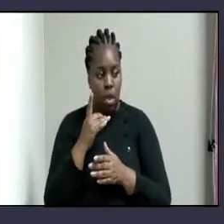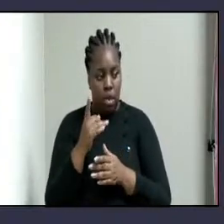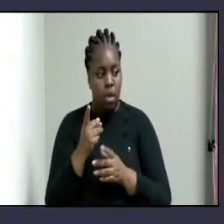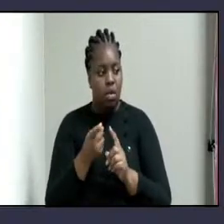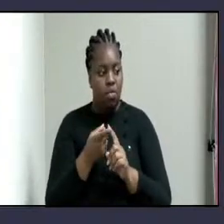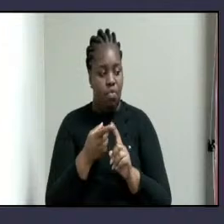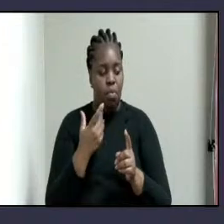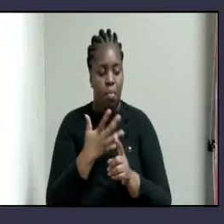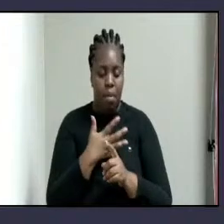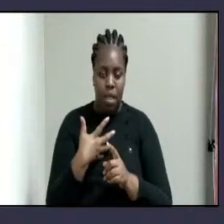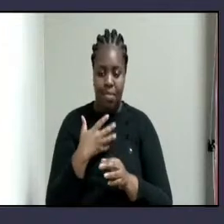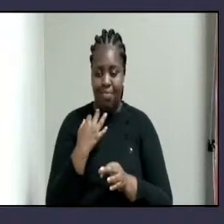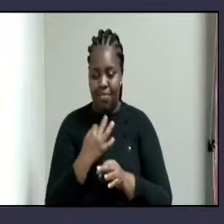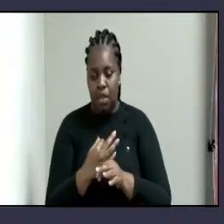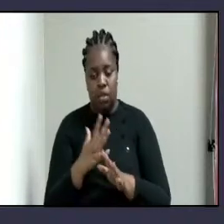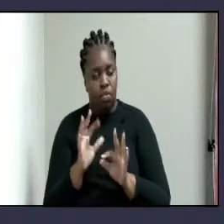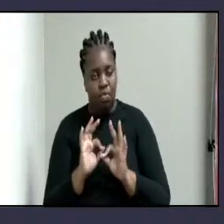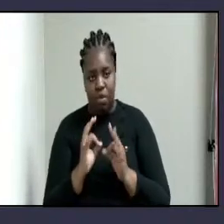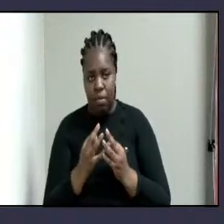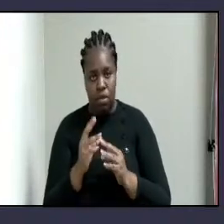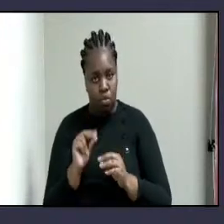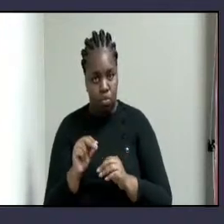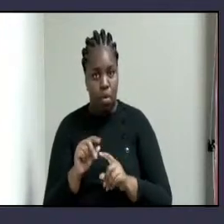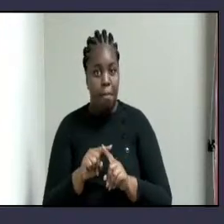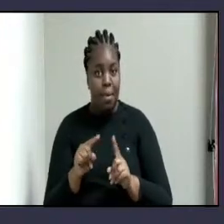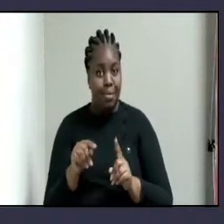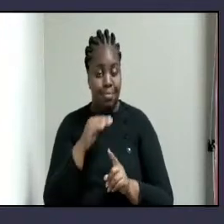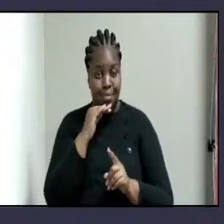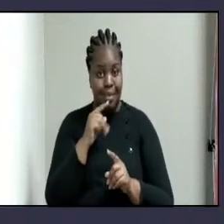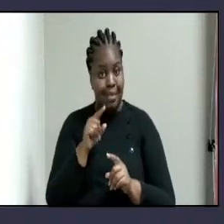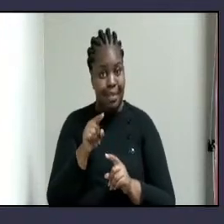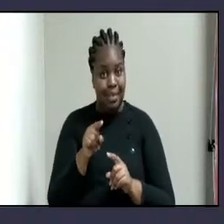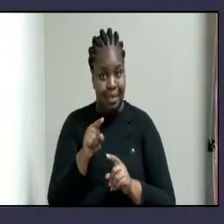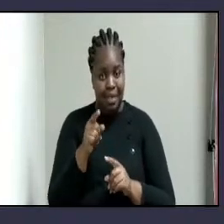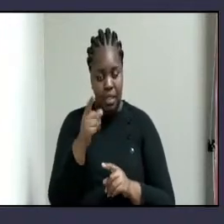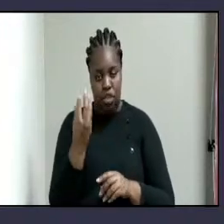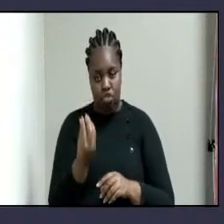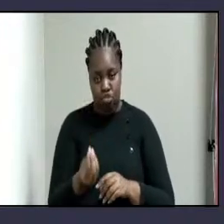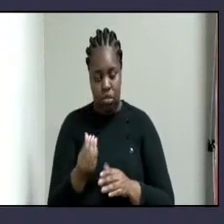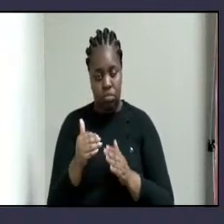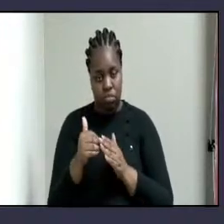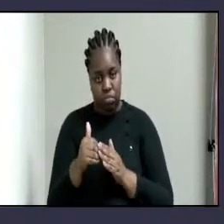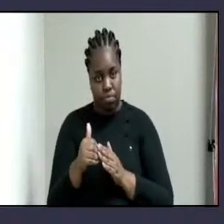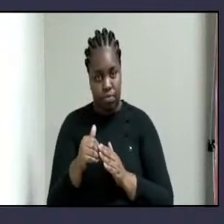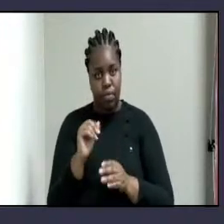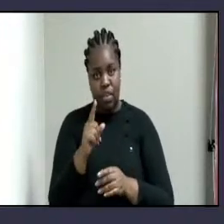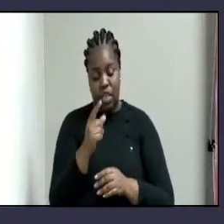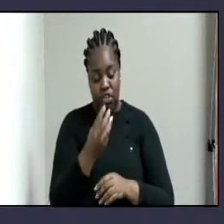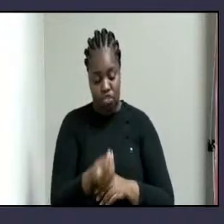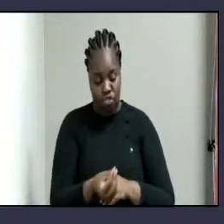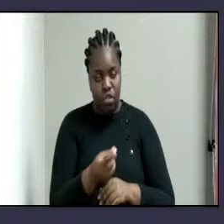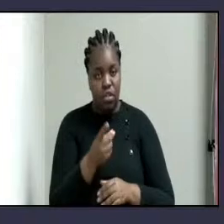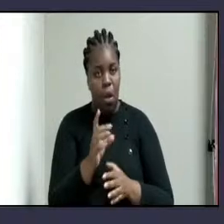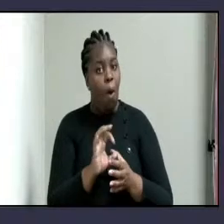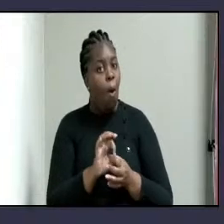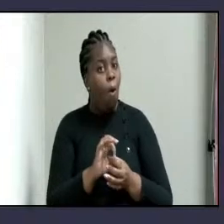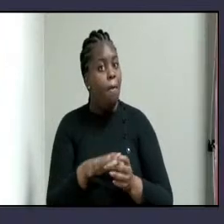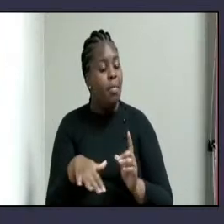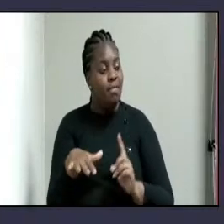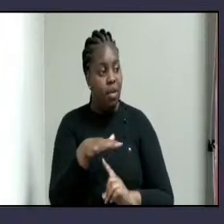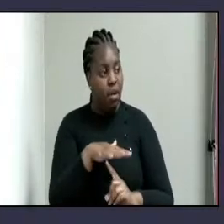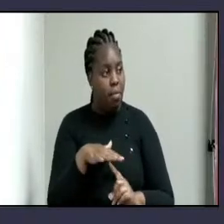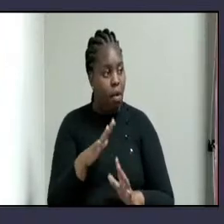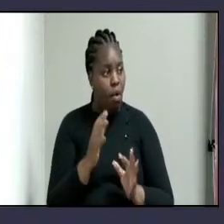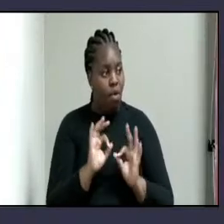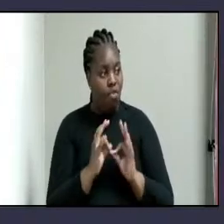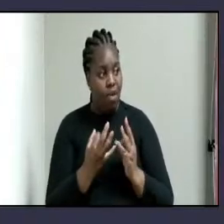from the mother or the father or the family. No, that indeed a child in alternative care and a child in a home environment or in